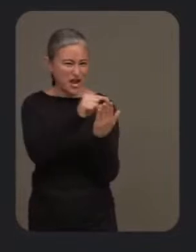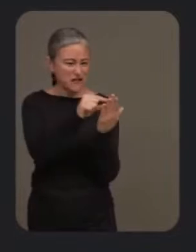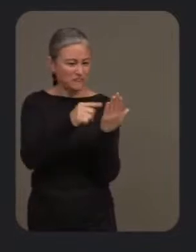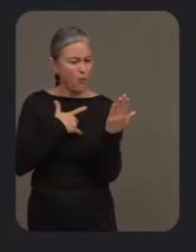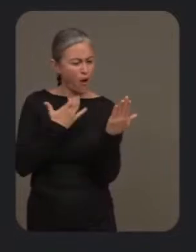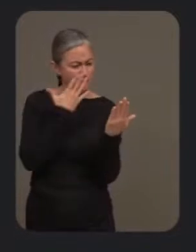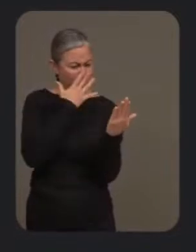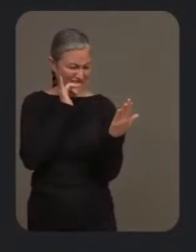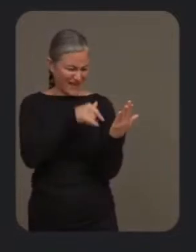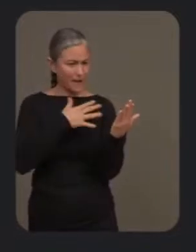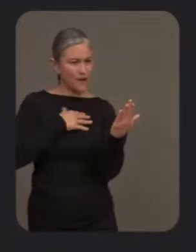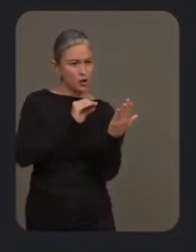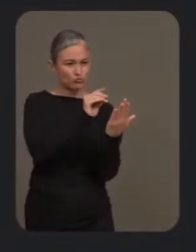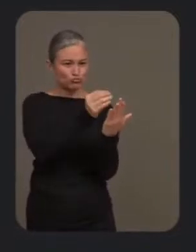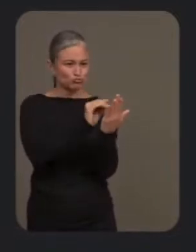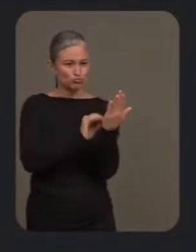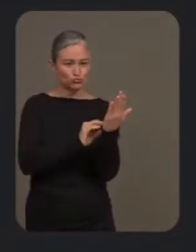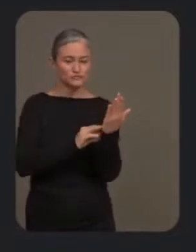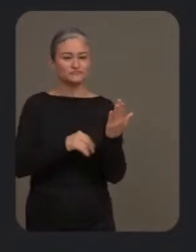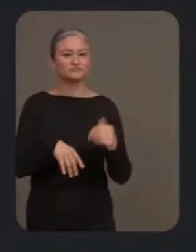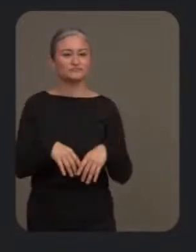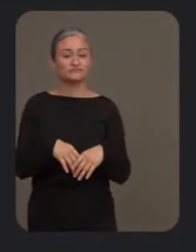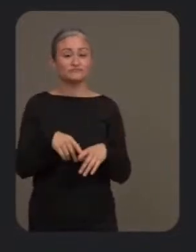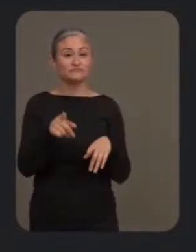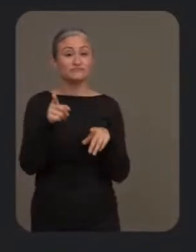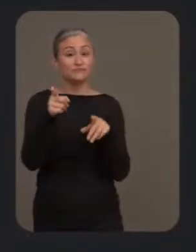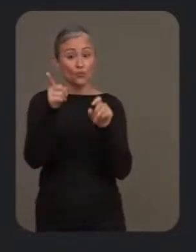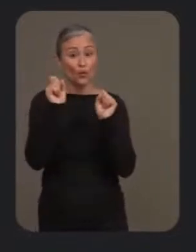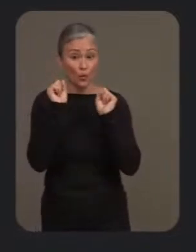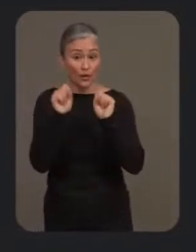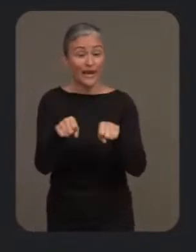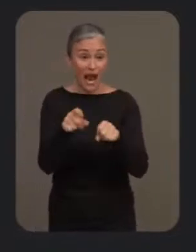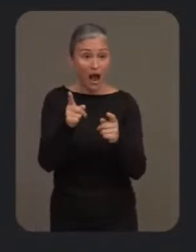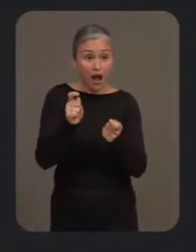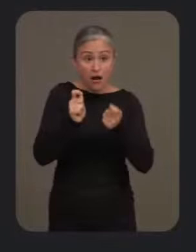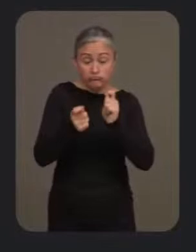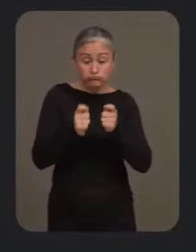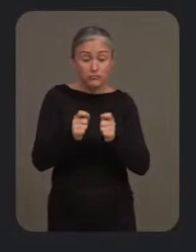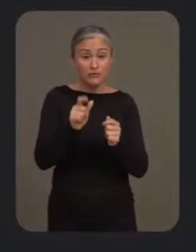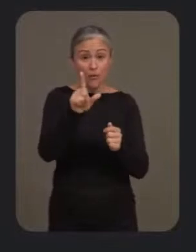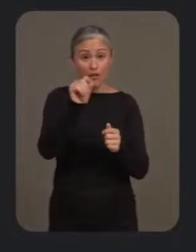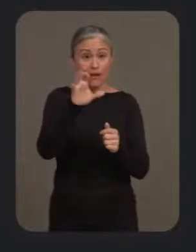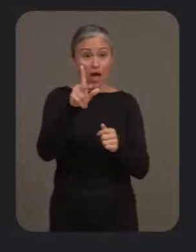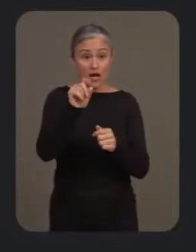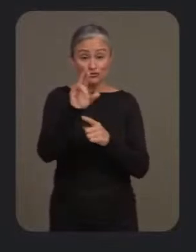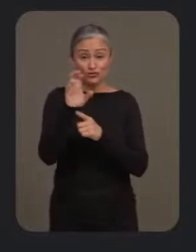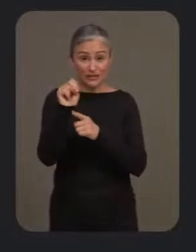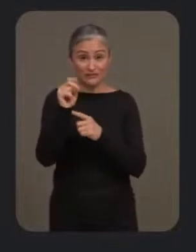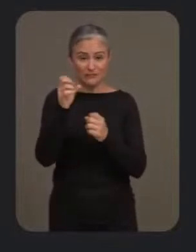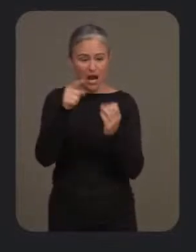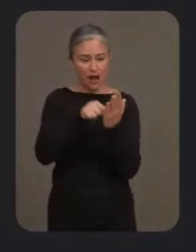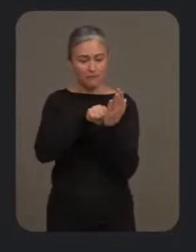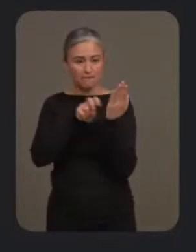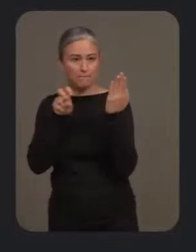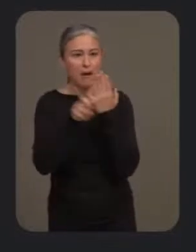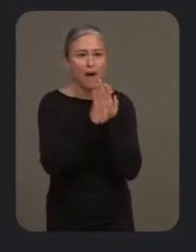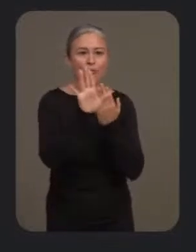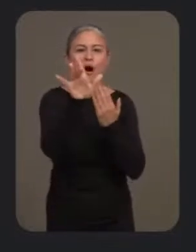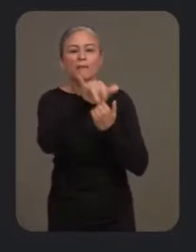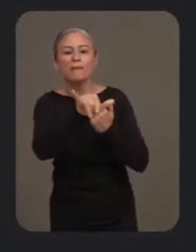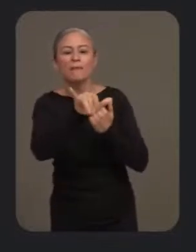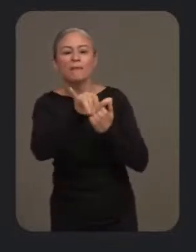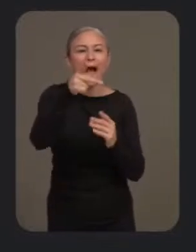I want. And what's more, with the new customizable lock screen shortcuts, I can instantly jump into my most